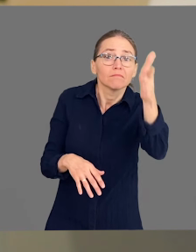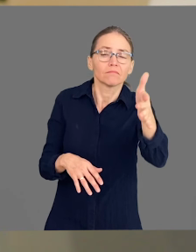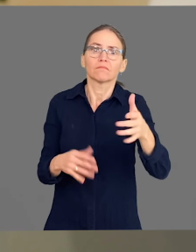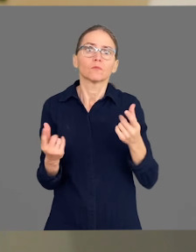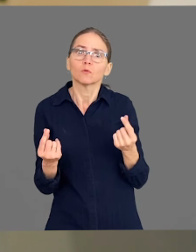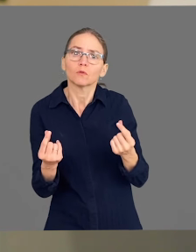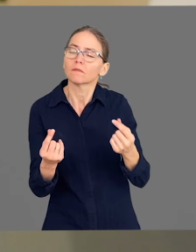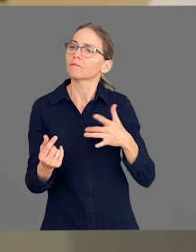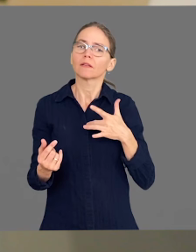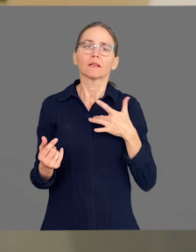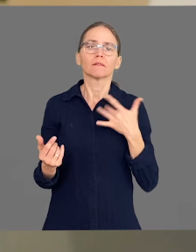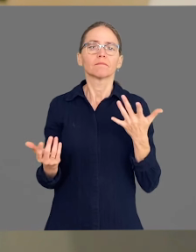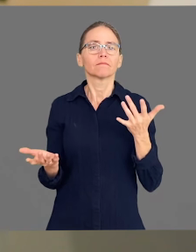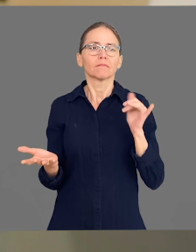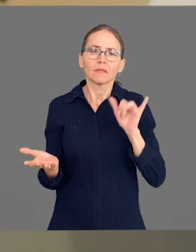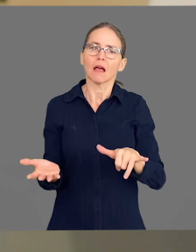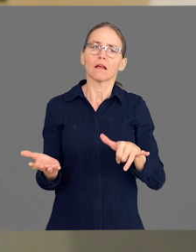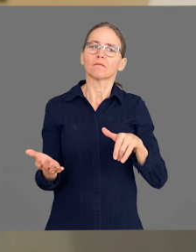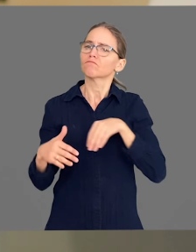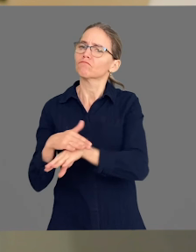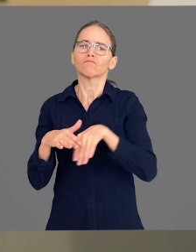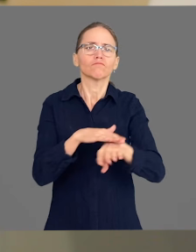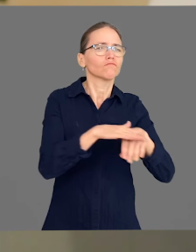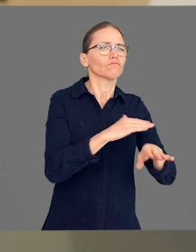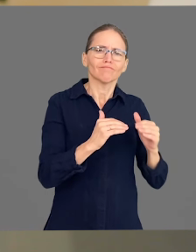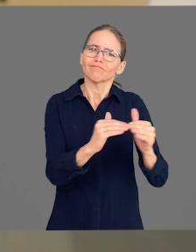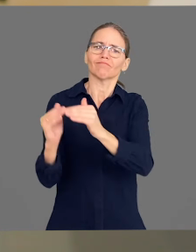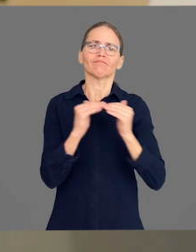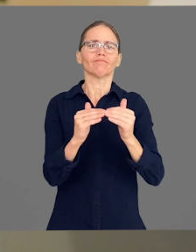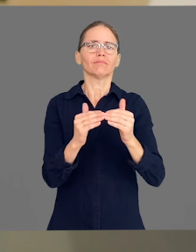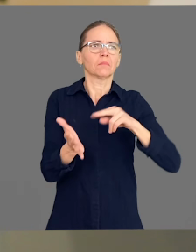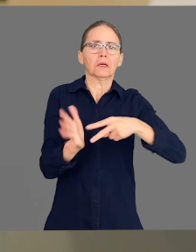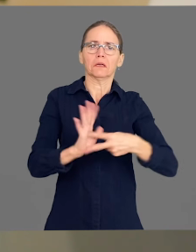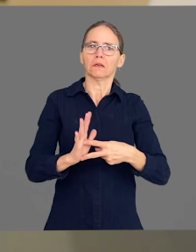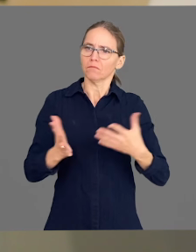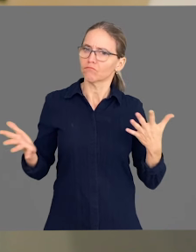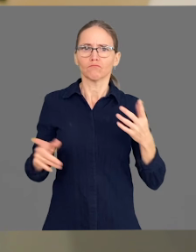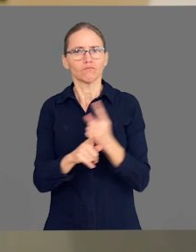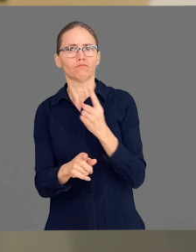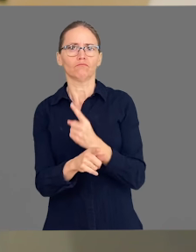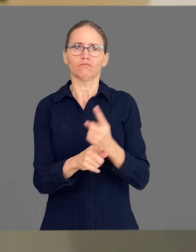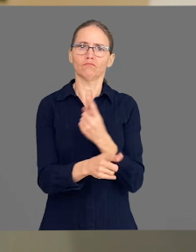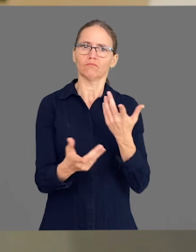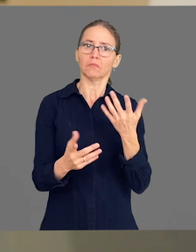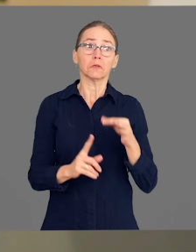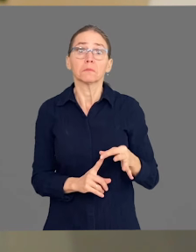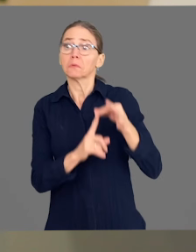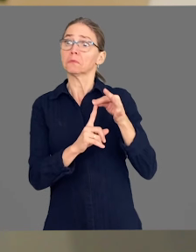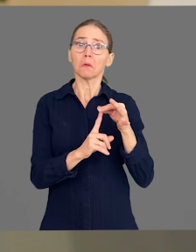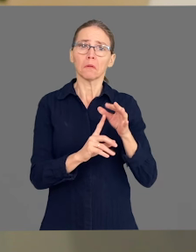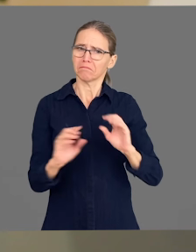to take this idea further, that we don't need to worry about it anymore. In an